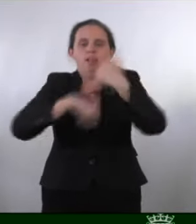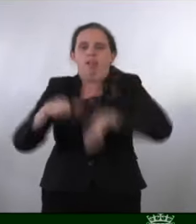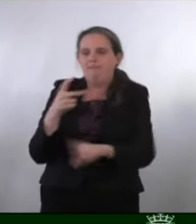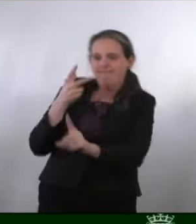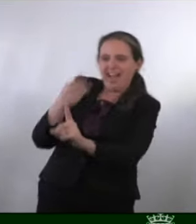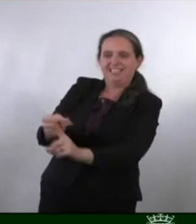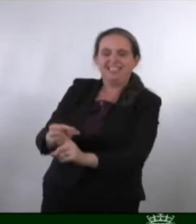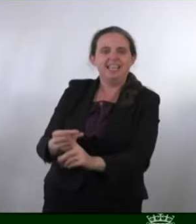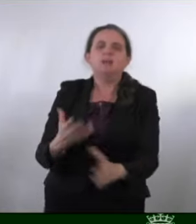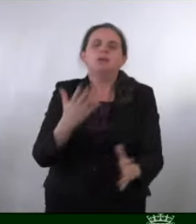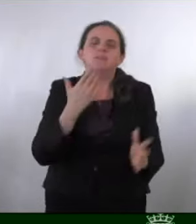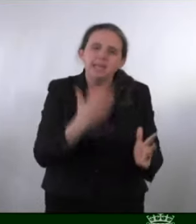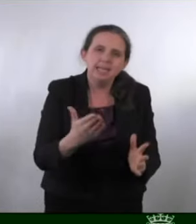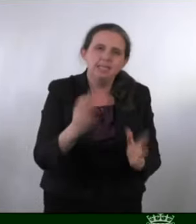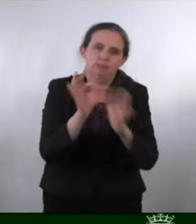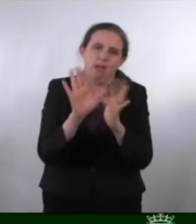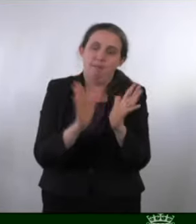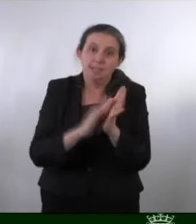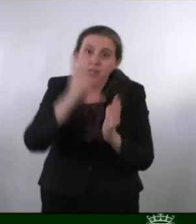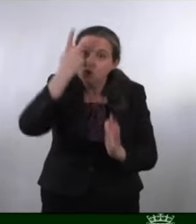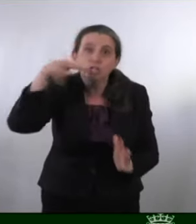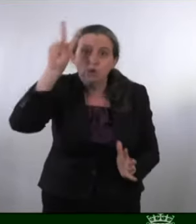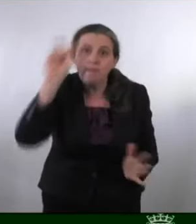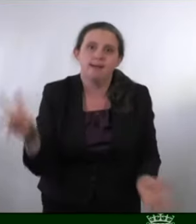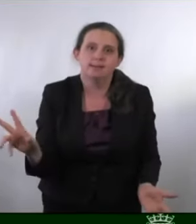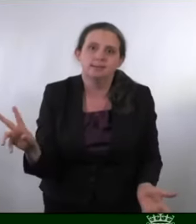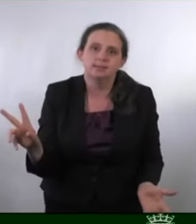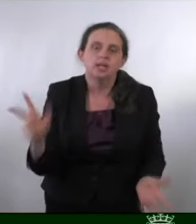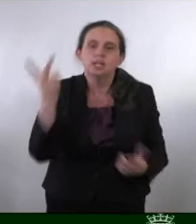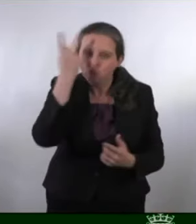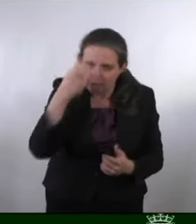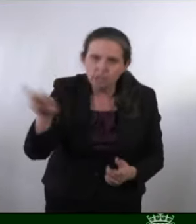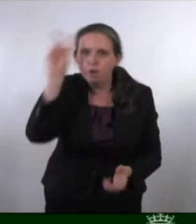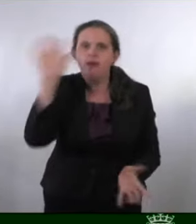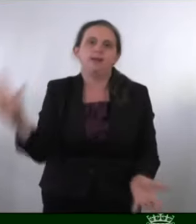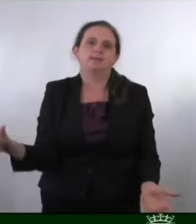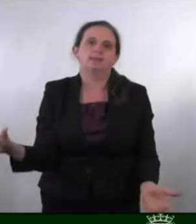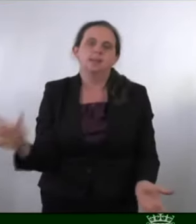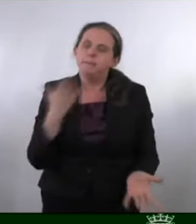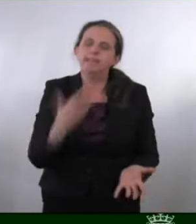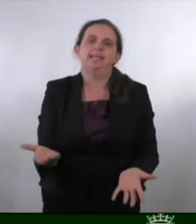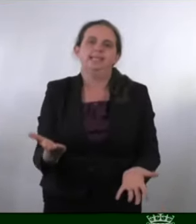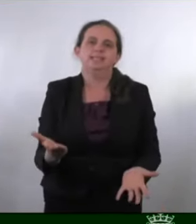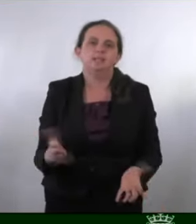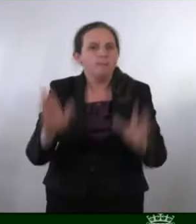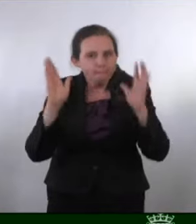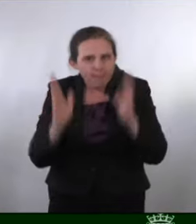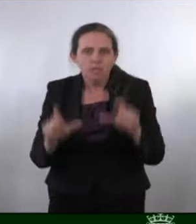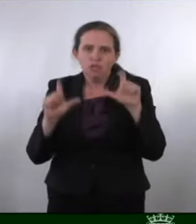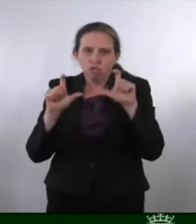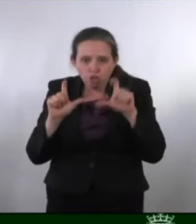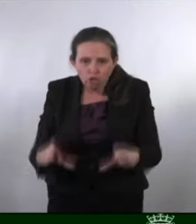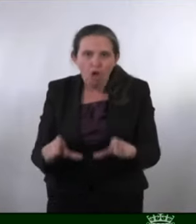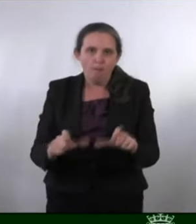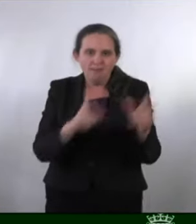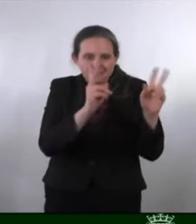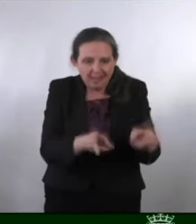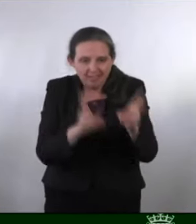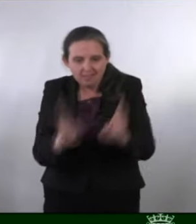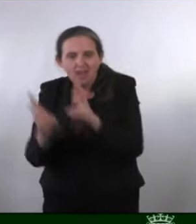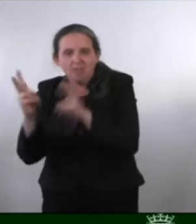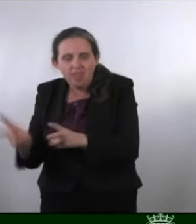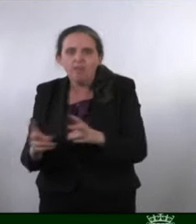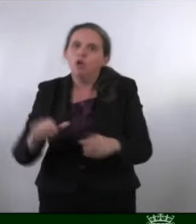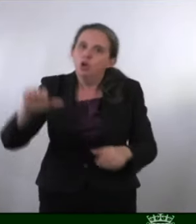Please, change your mind, Minister. Change your mind, Prime Minister. We must stop deaths occurring that could